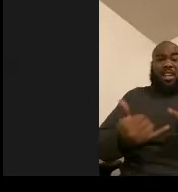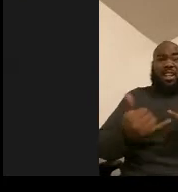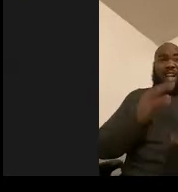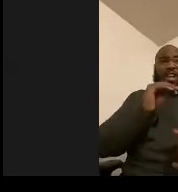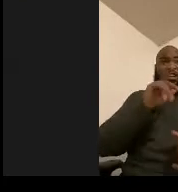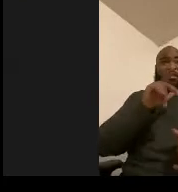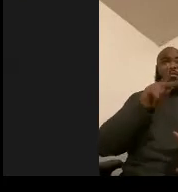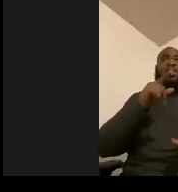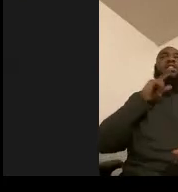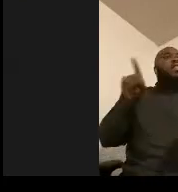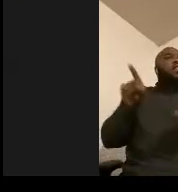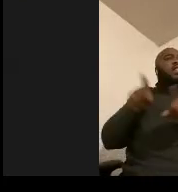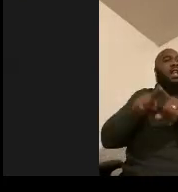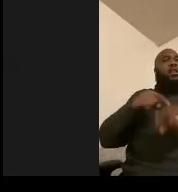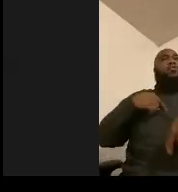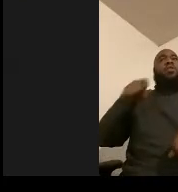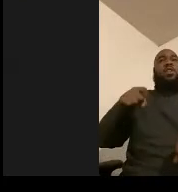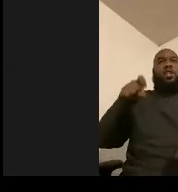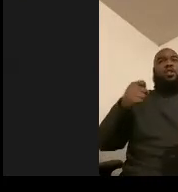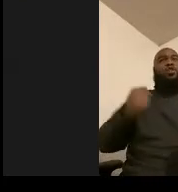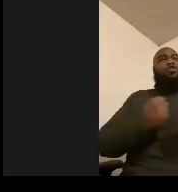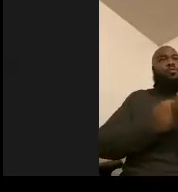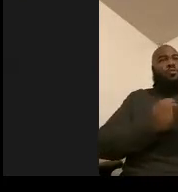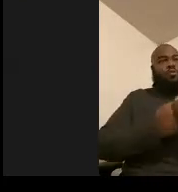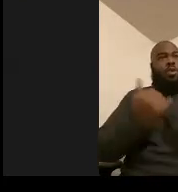these revolutions. Next slide, please.